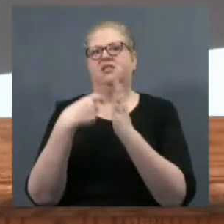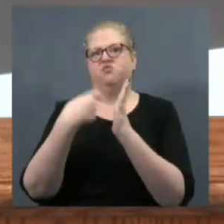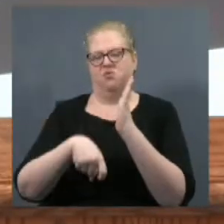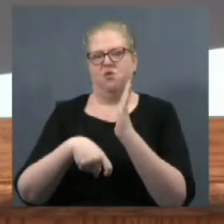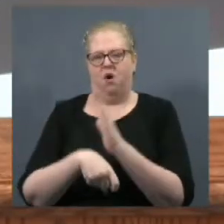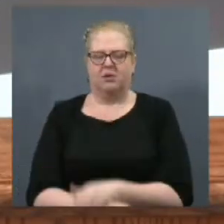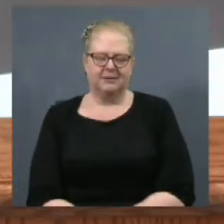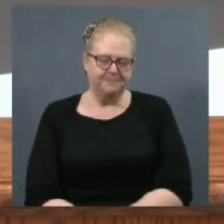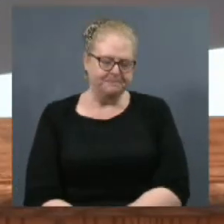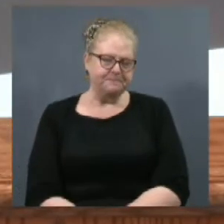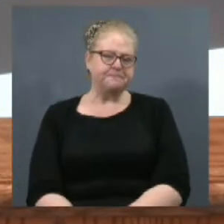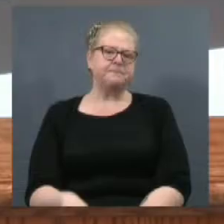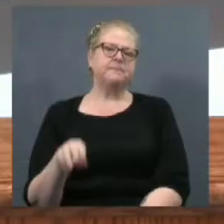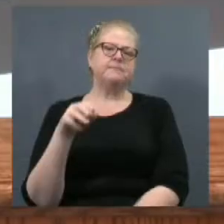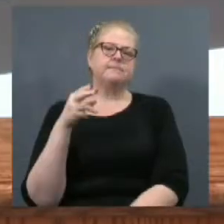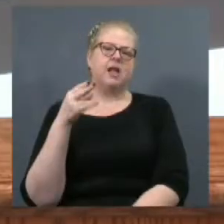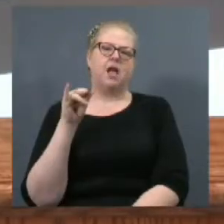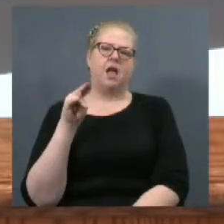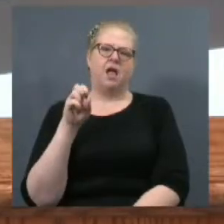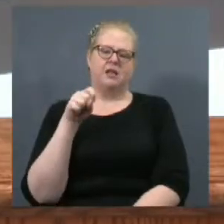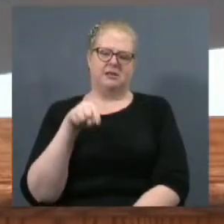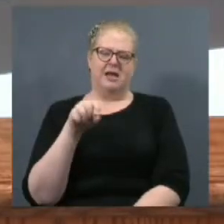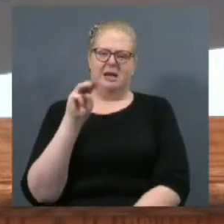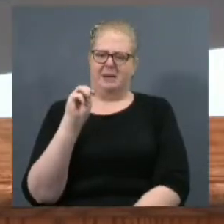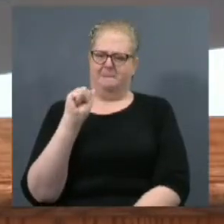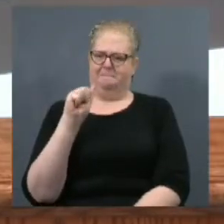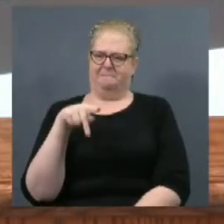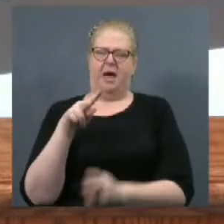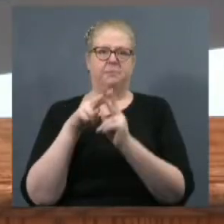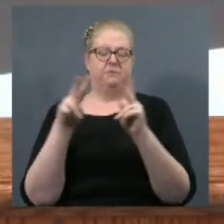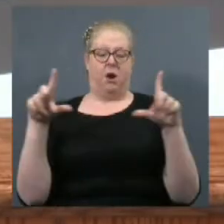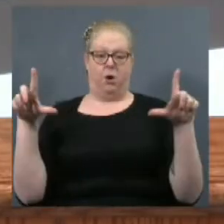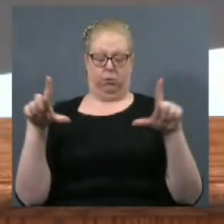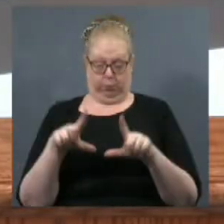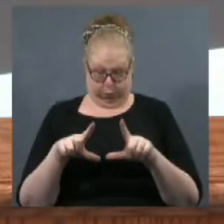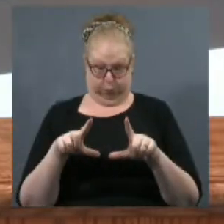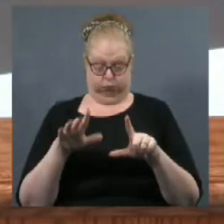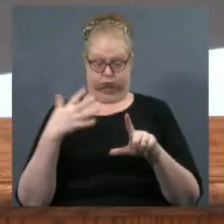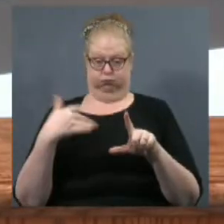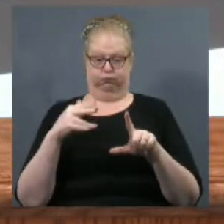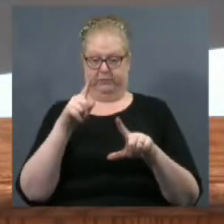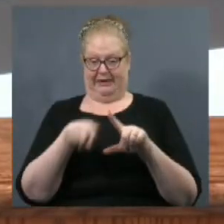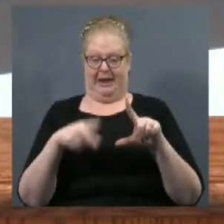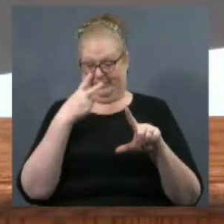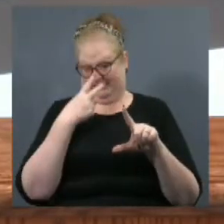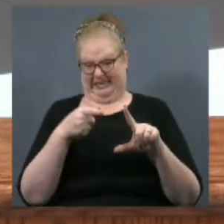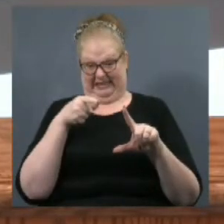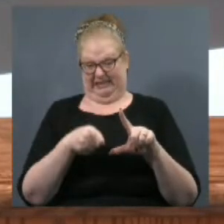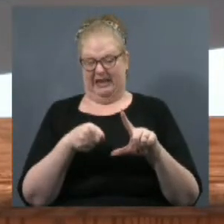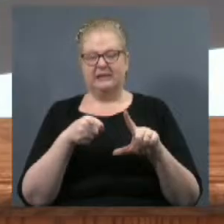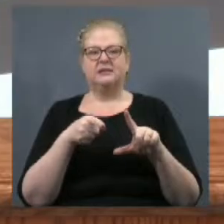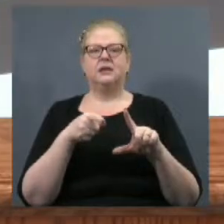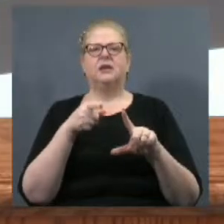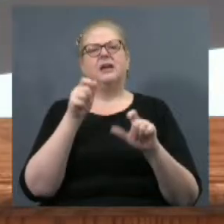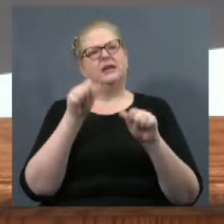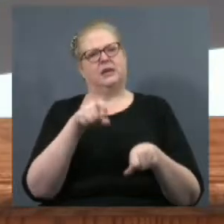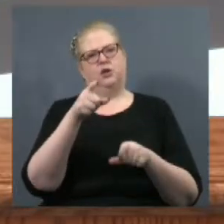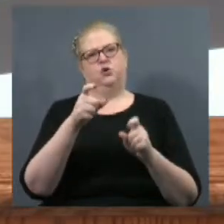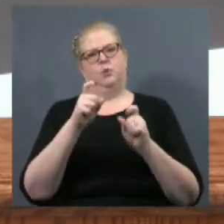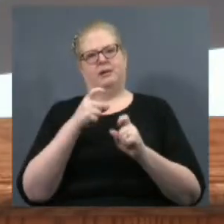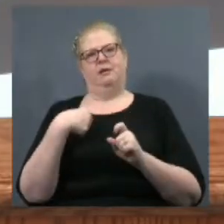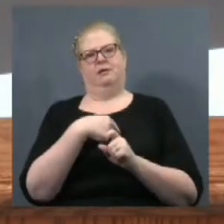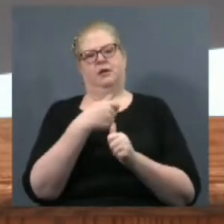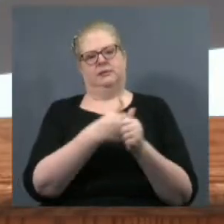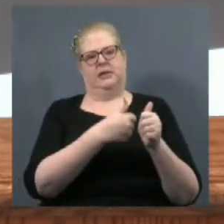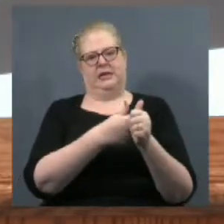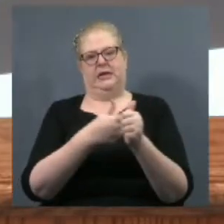so shrunk down, if you could provide us with the map of each one of our wards with the grading on it, so we can